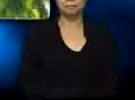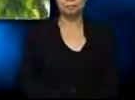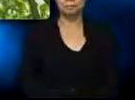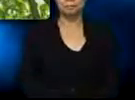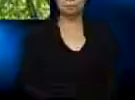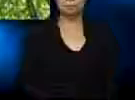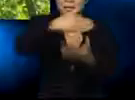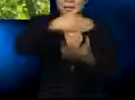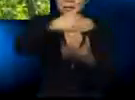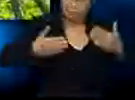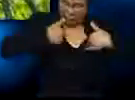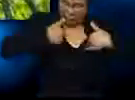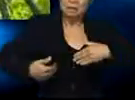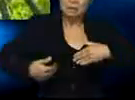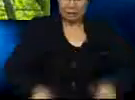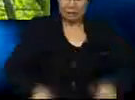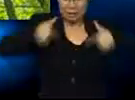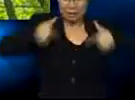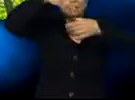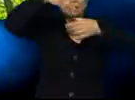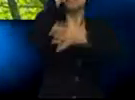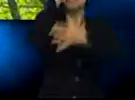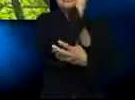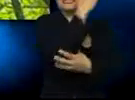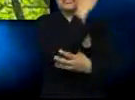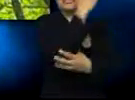Some animals live in trees.